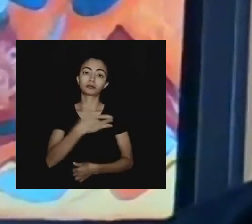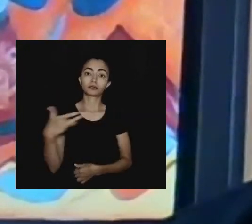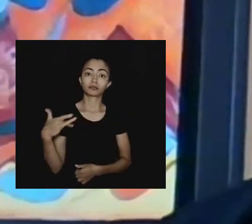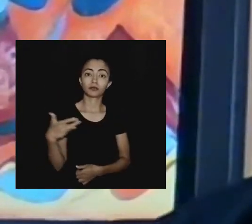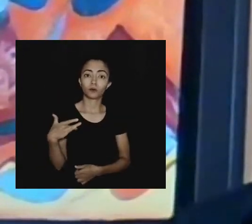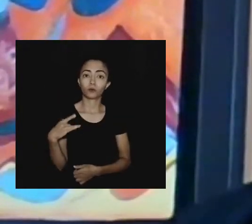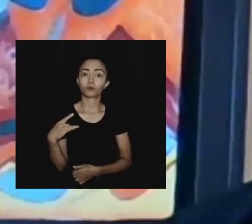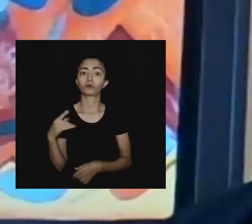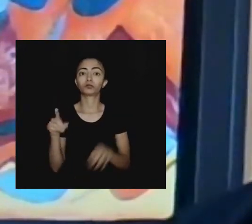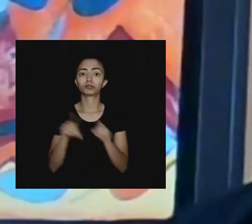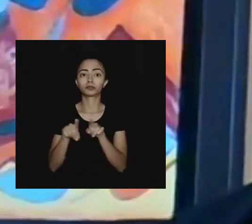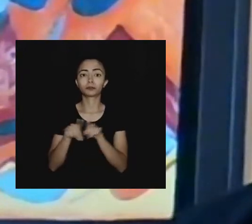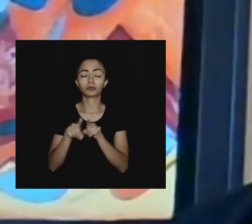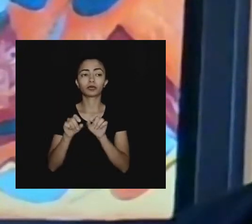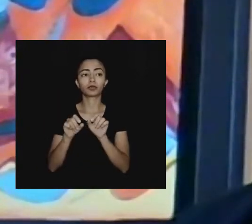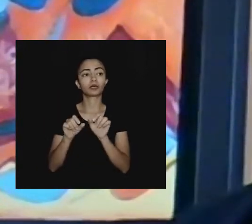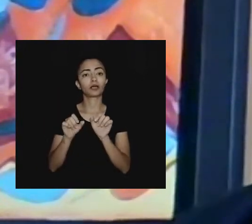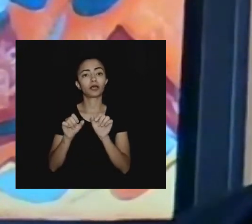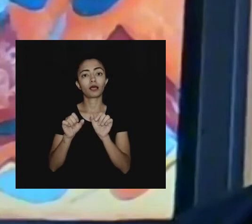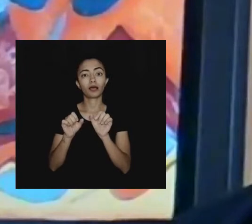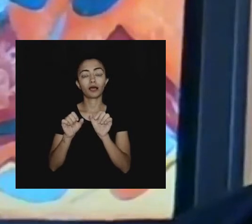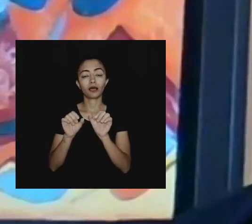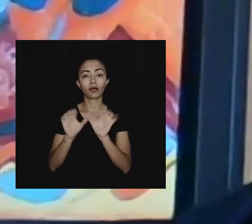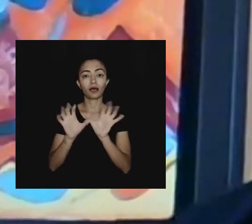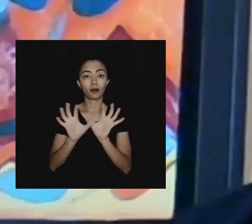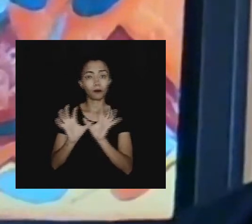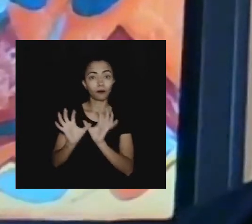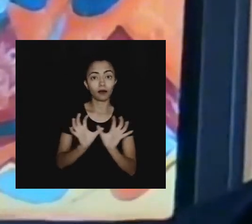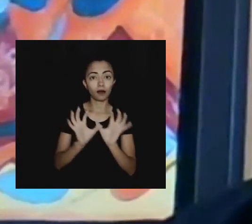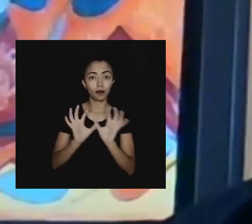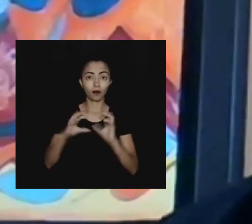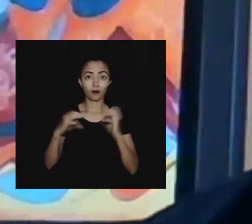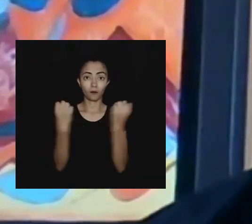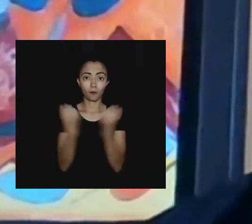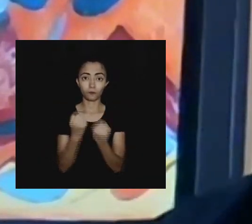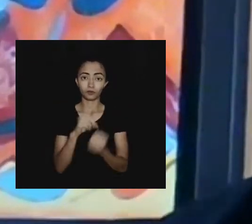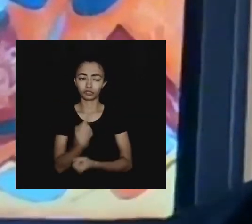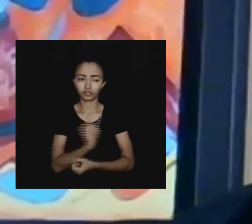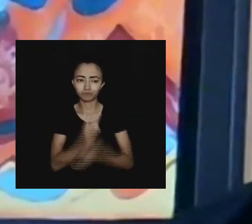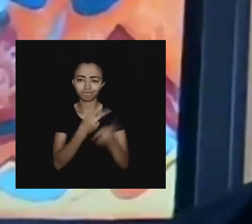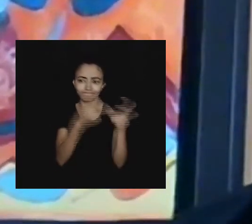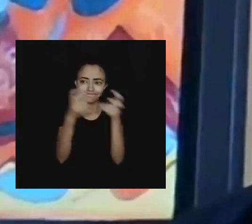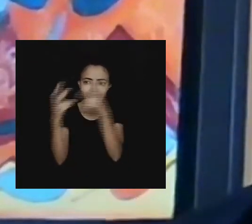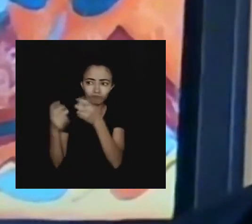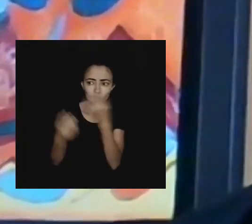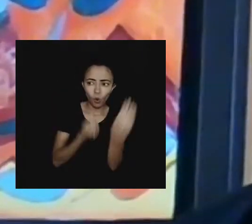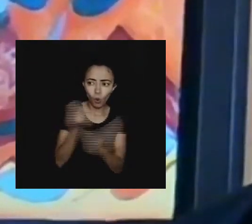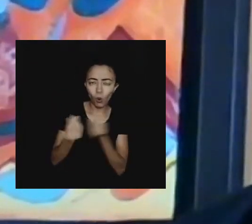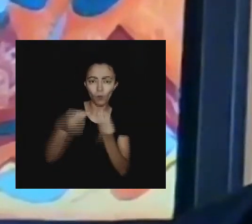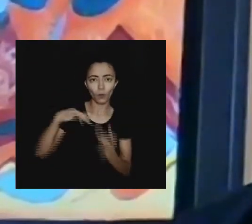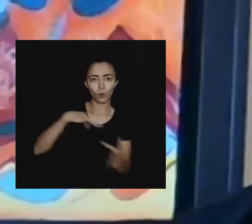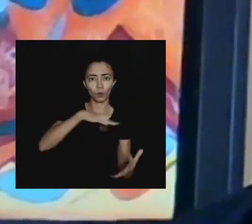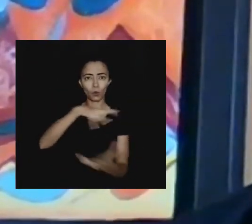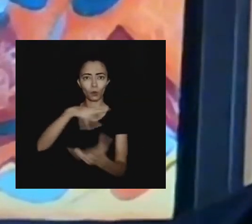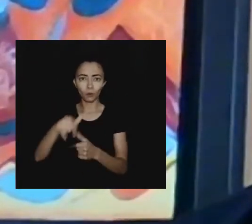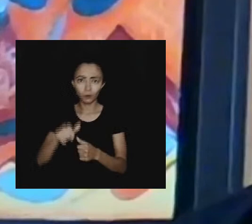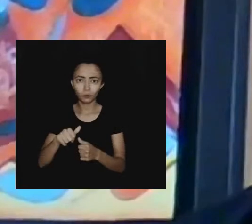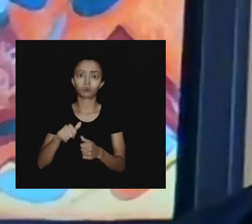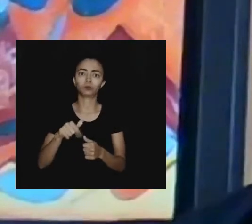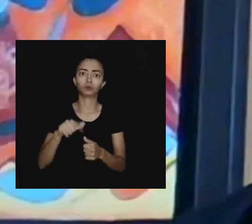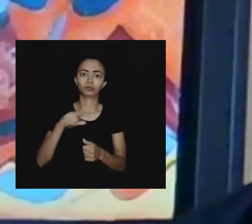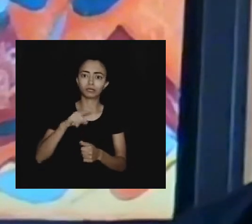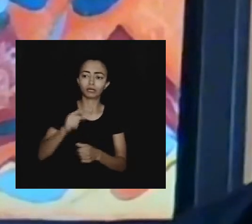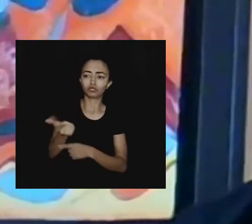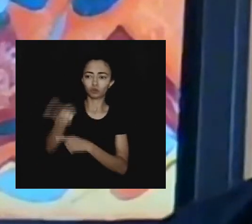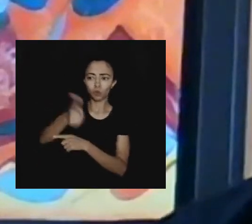the market for formulas around the world, we see that this is a global trend and it's repeated all